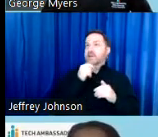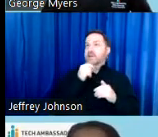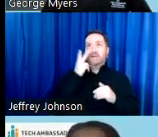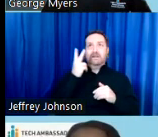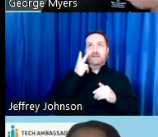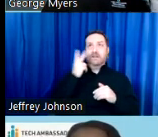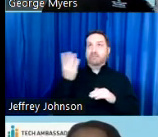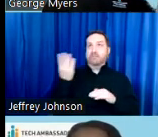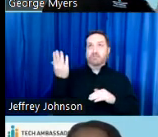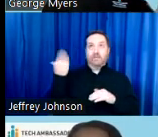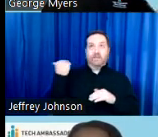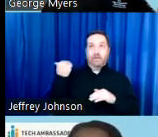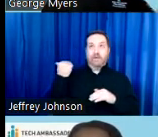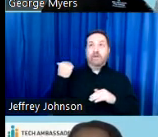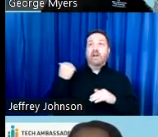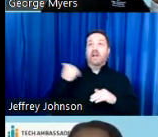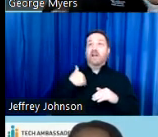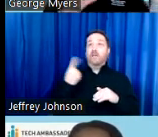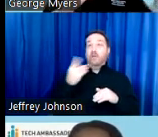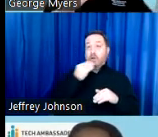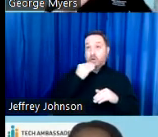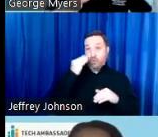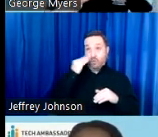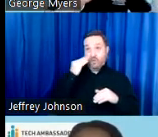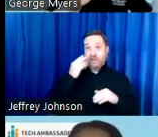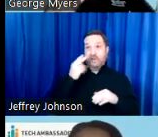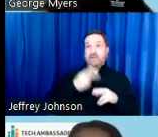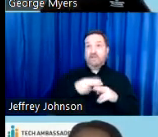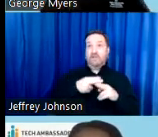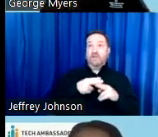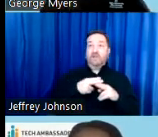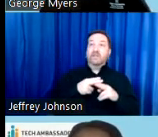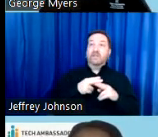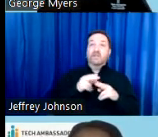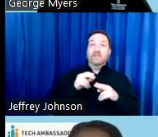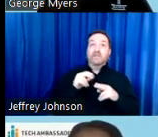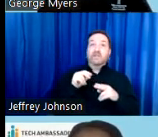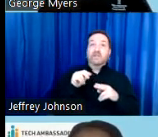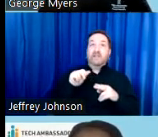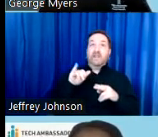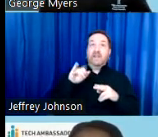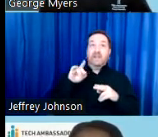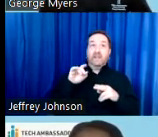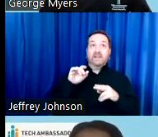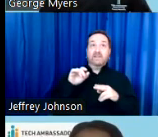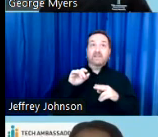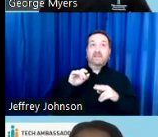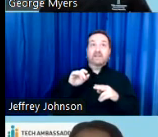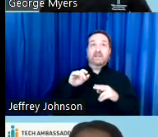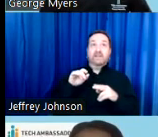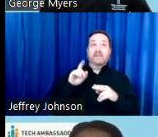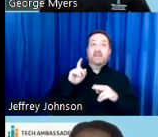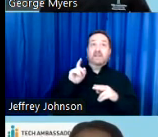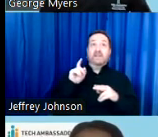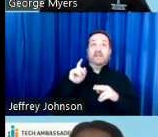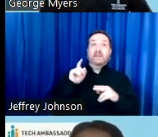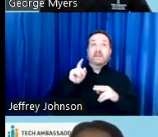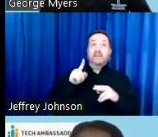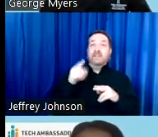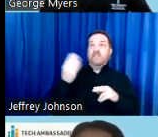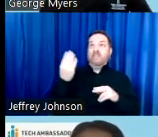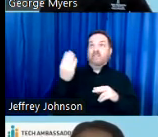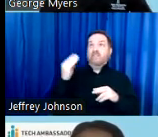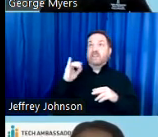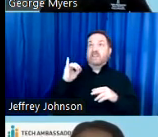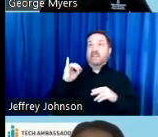previously. So I have one at my house. It's what they call the 8. So it's just a little larger. This is actually a 15-inch